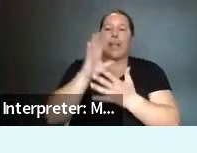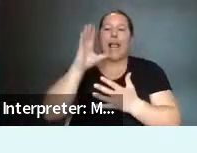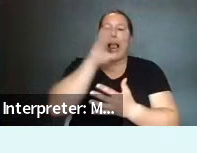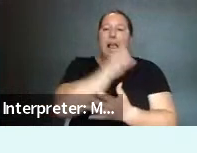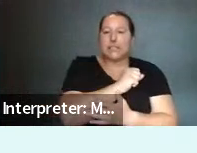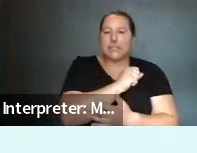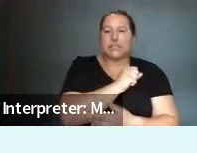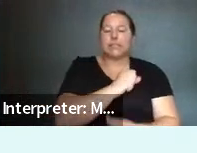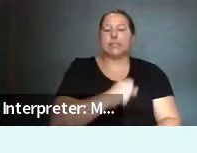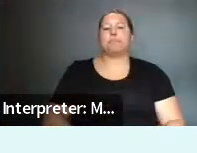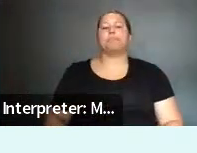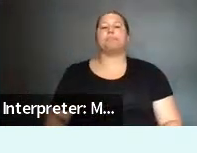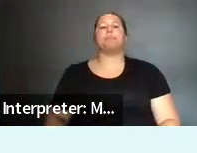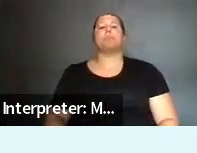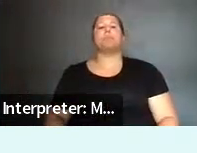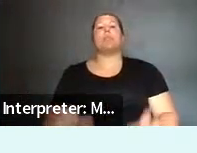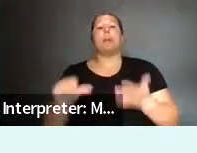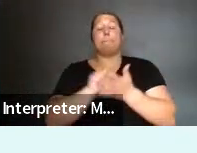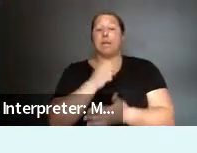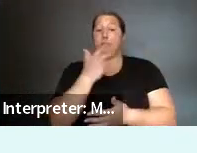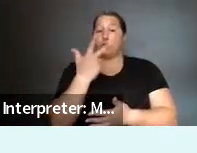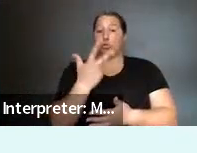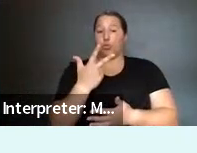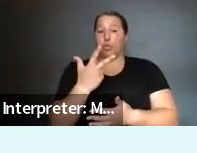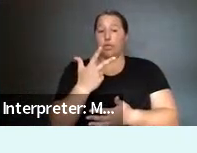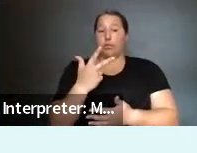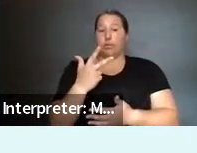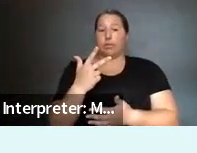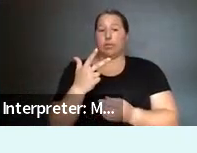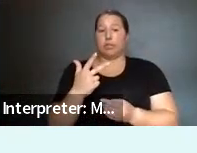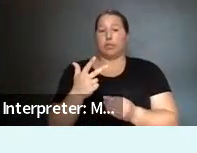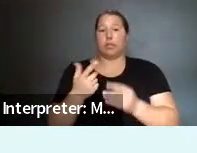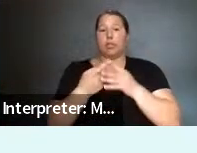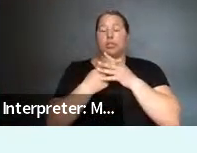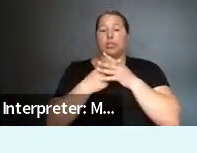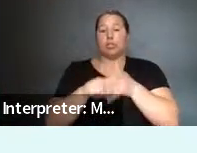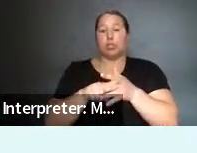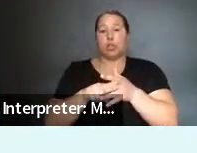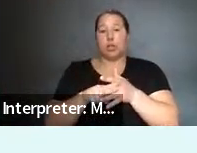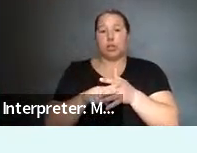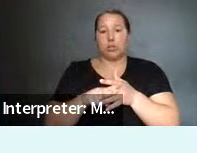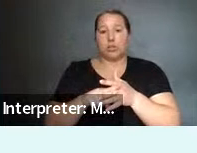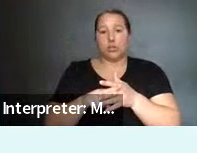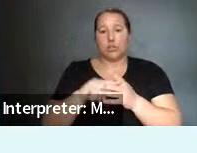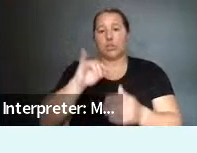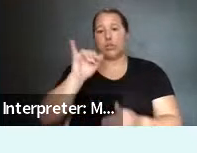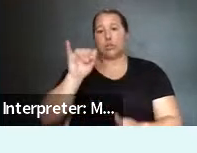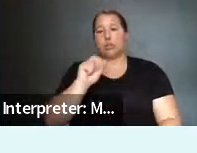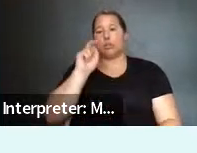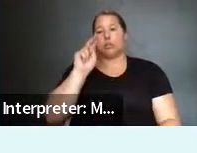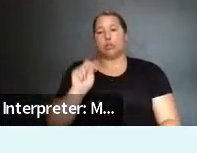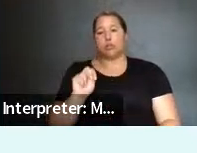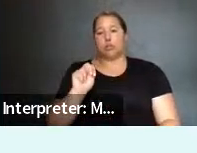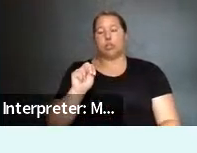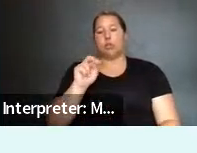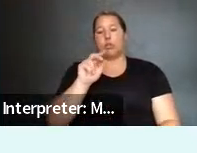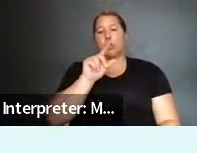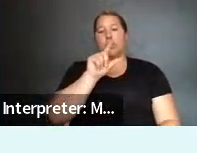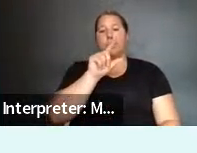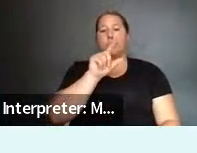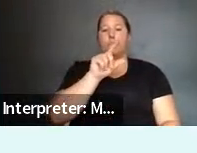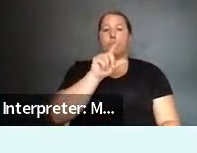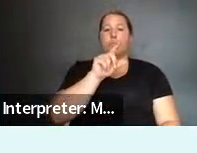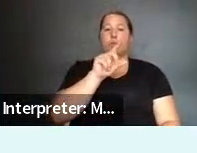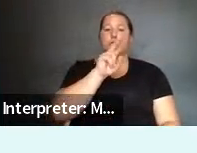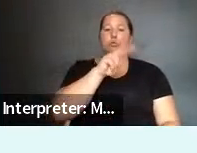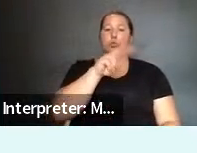Page 3 of the dashboard starts with year to date. So if you look up here, this data is from January 22